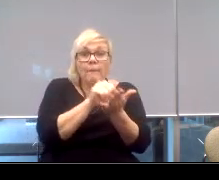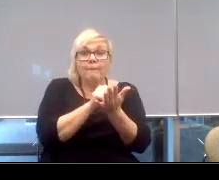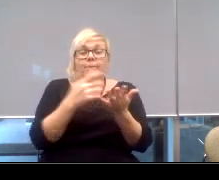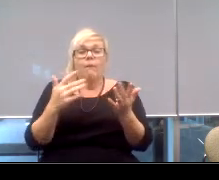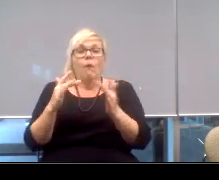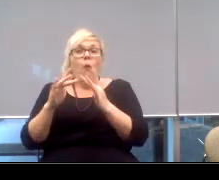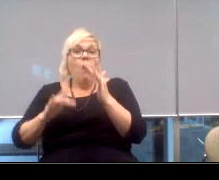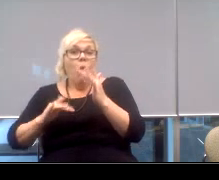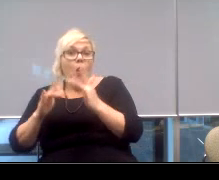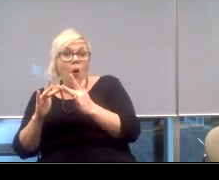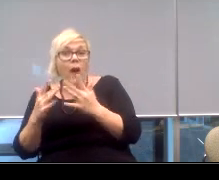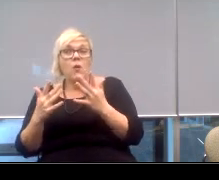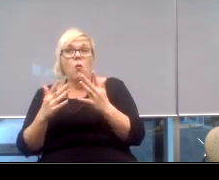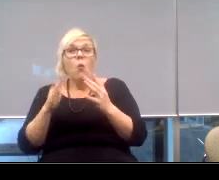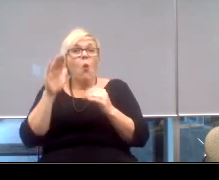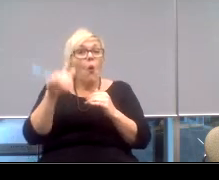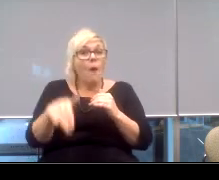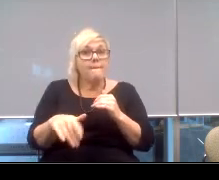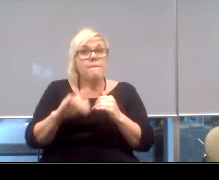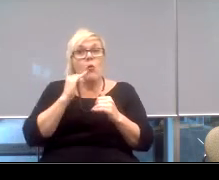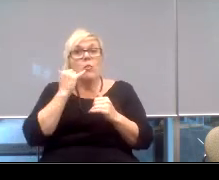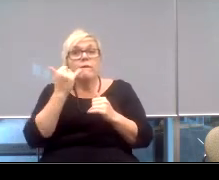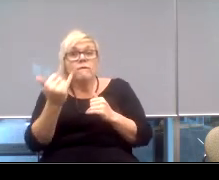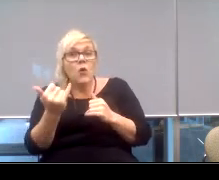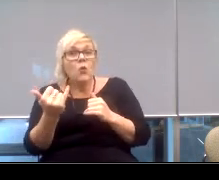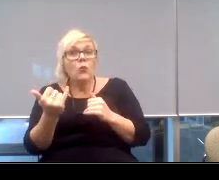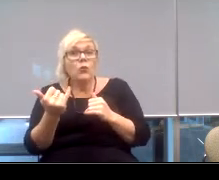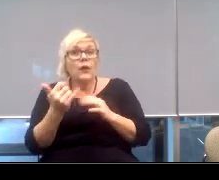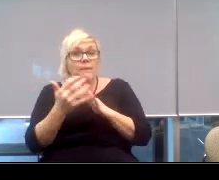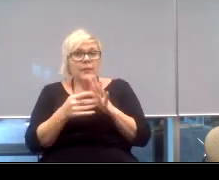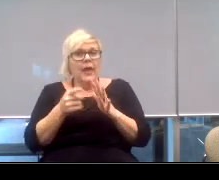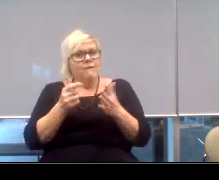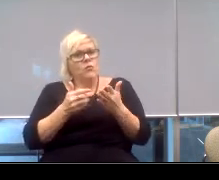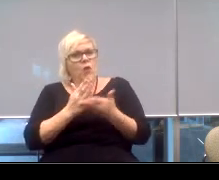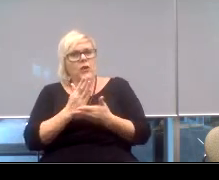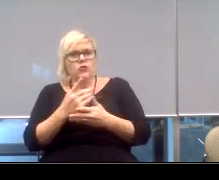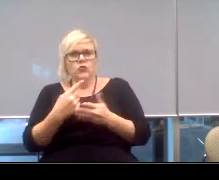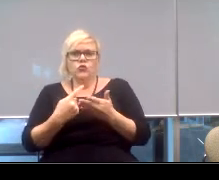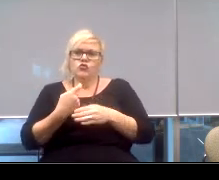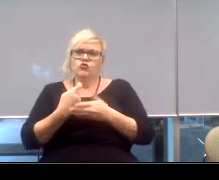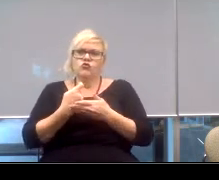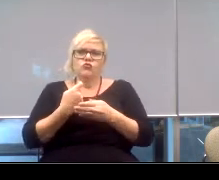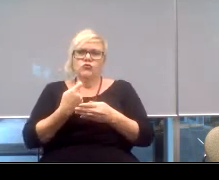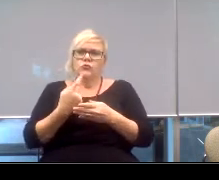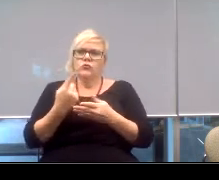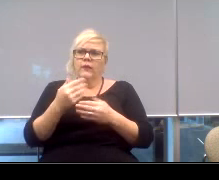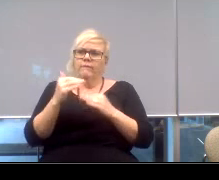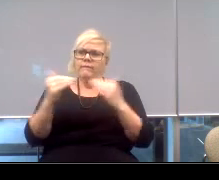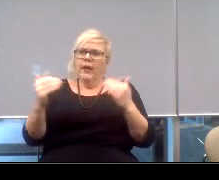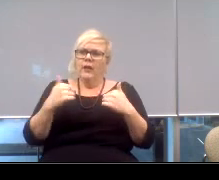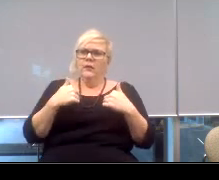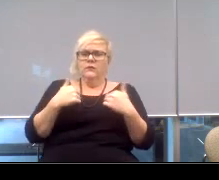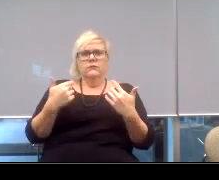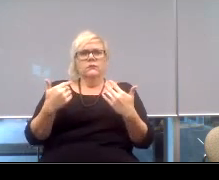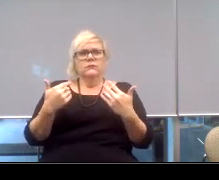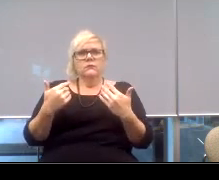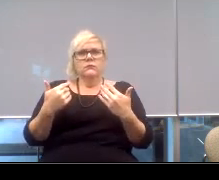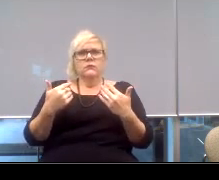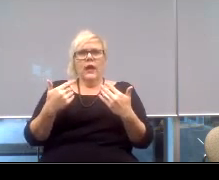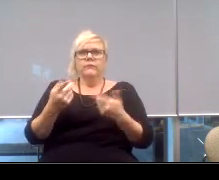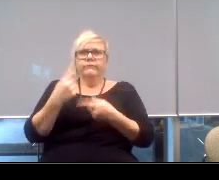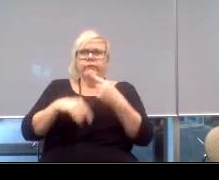at home, or over the telephone. And that includes the right to be treated fairly, given accurate information before